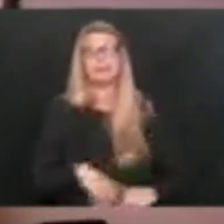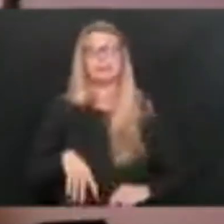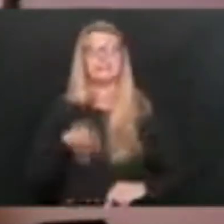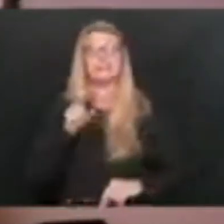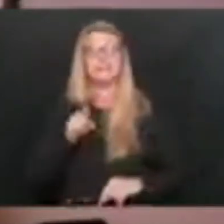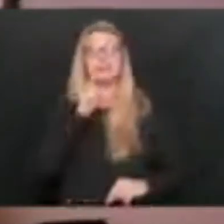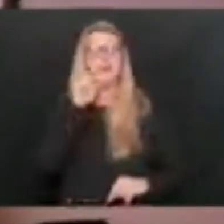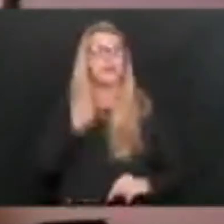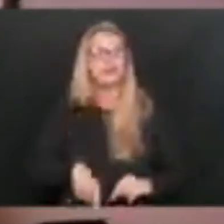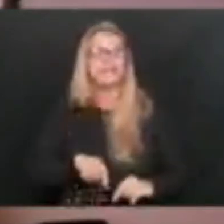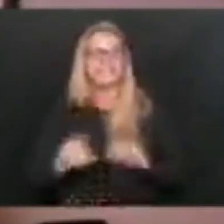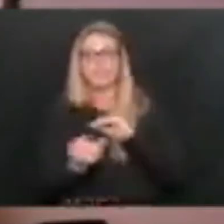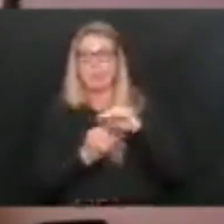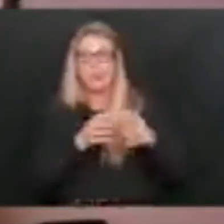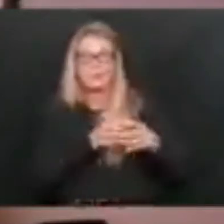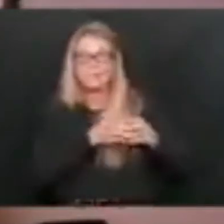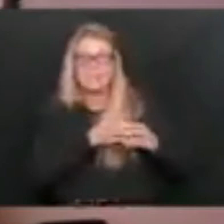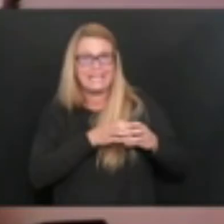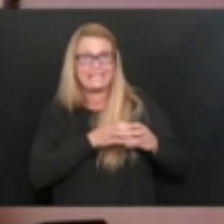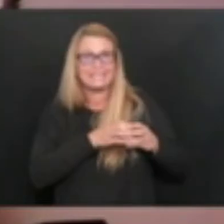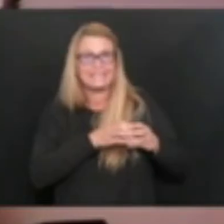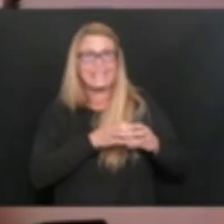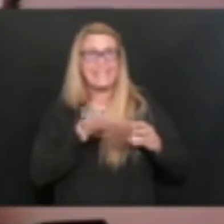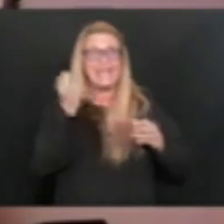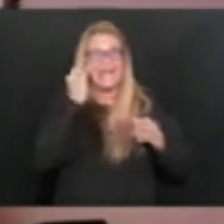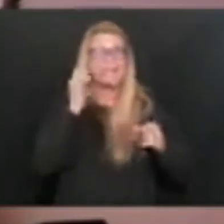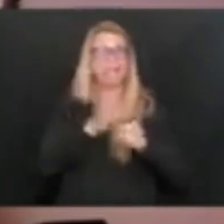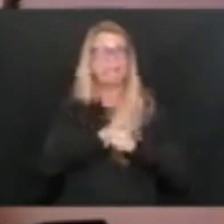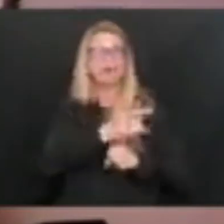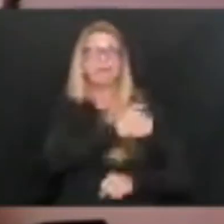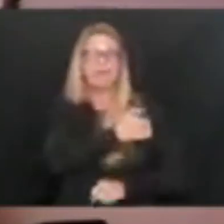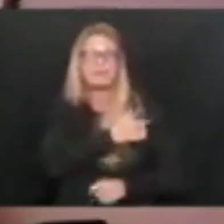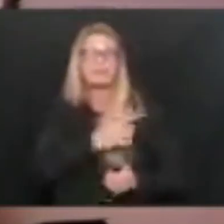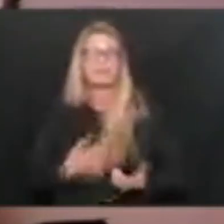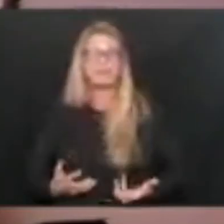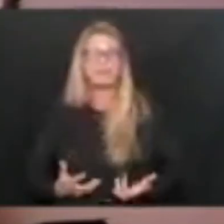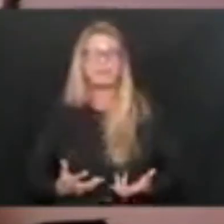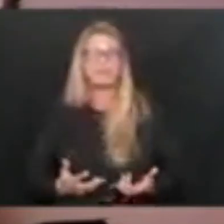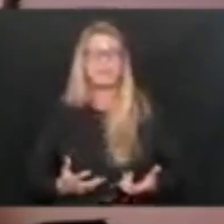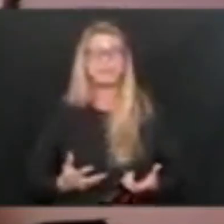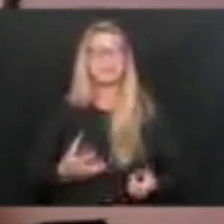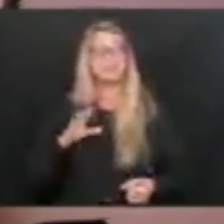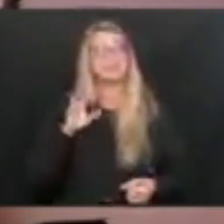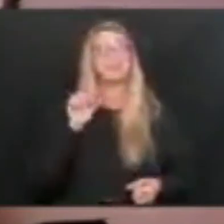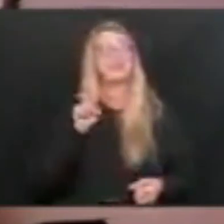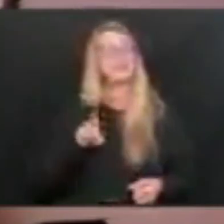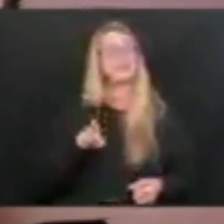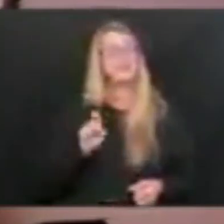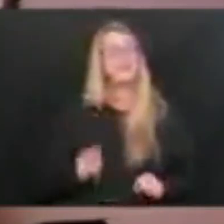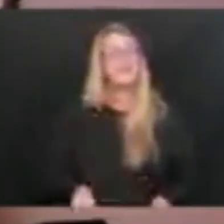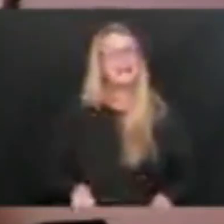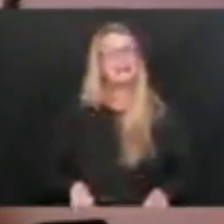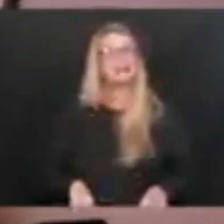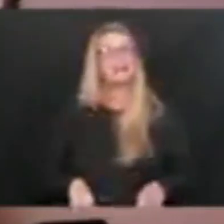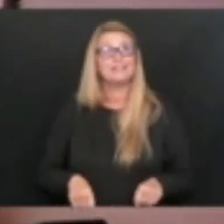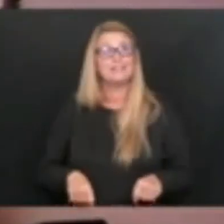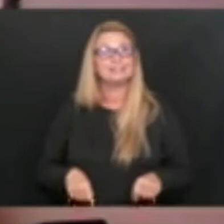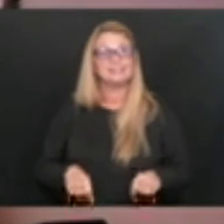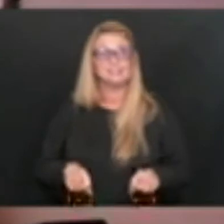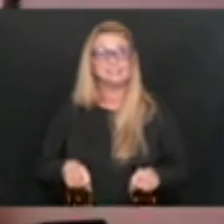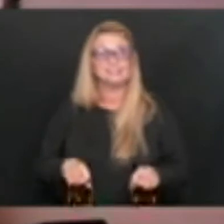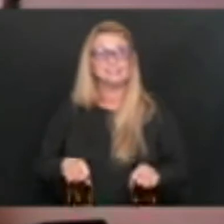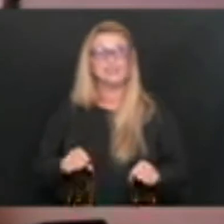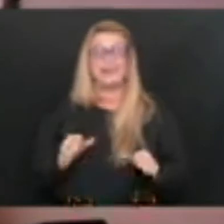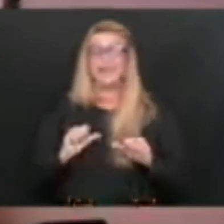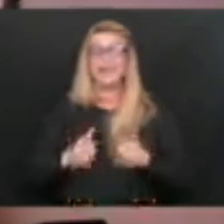minutes. You don't have to quarantine as you do if you don't have the vaccine. We also know that you can live a regular